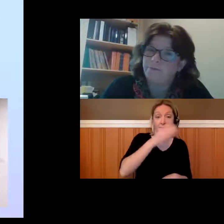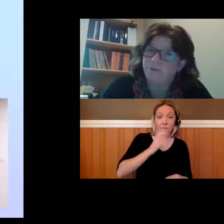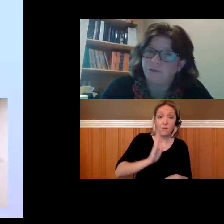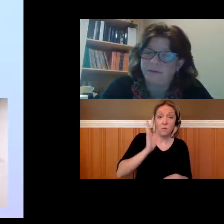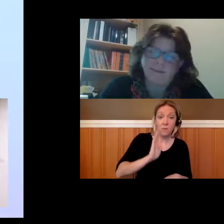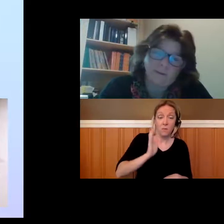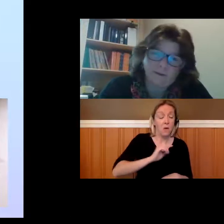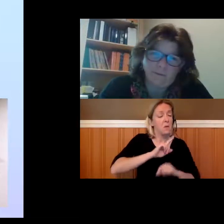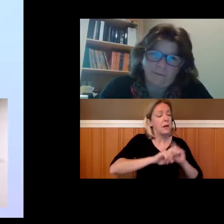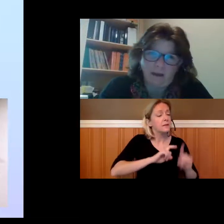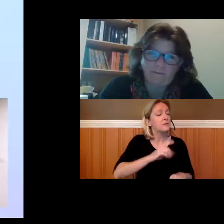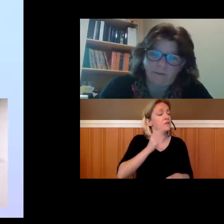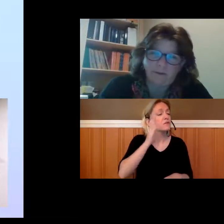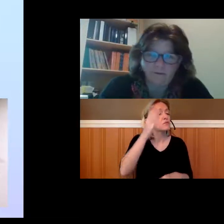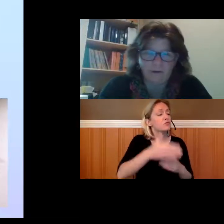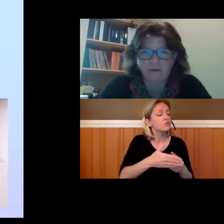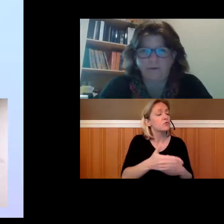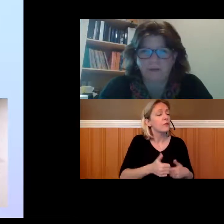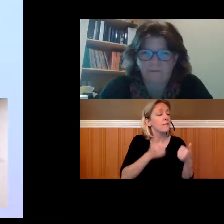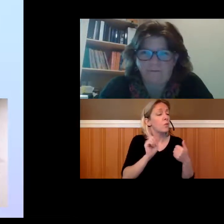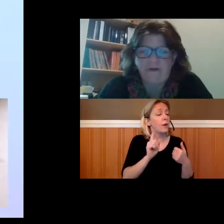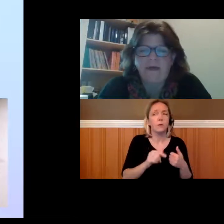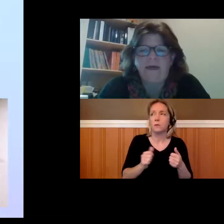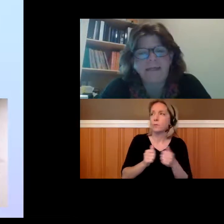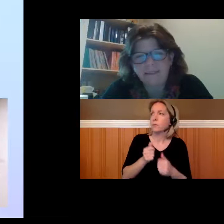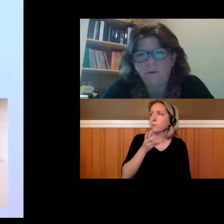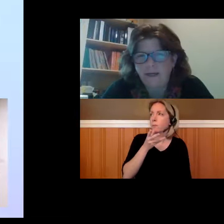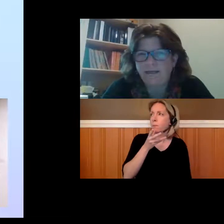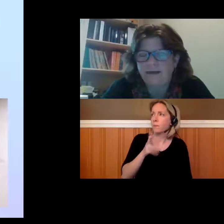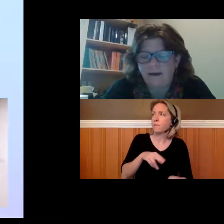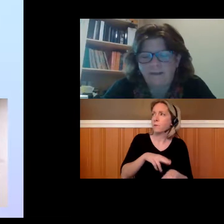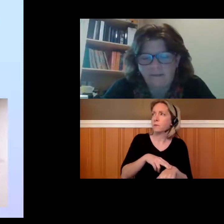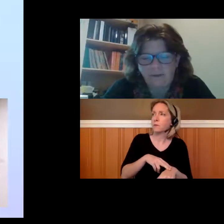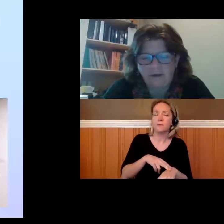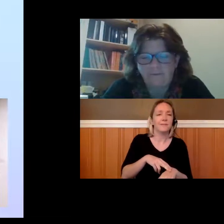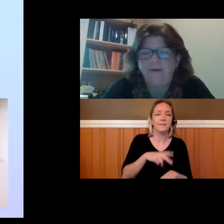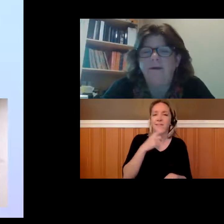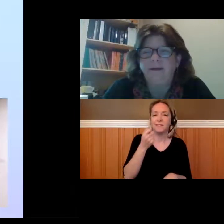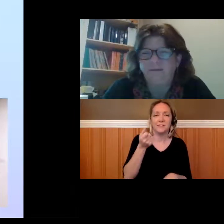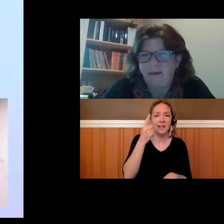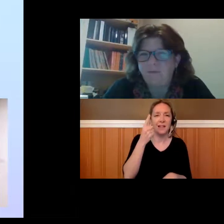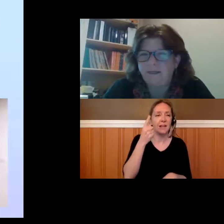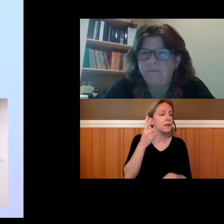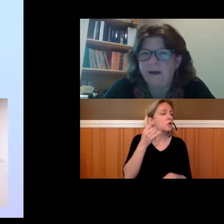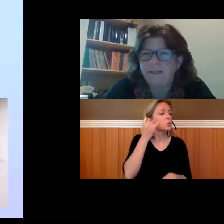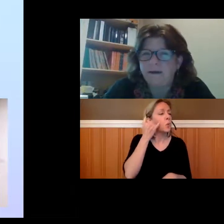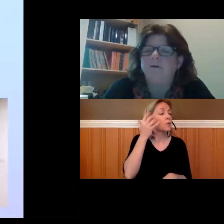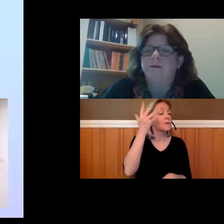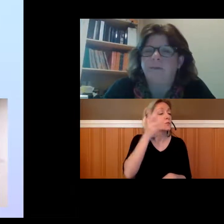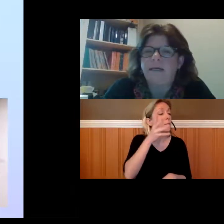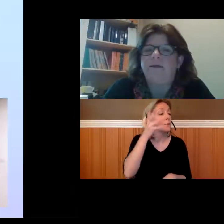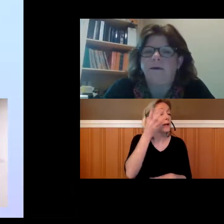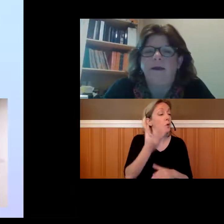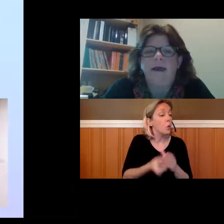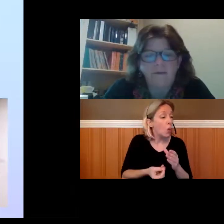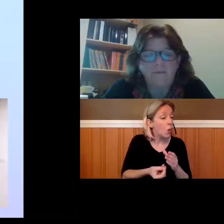well, with mom, of course. Where else would I live? Didn't quite get that concept of, maybe one day mom and dad aren't going to be here, and